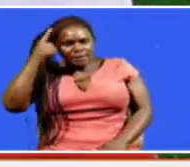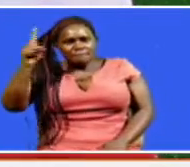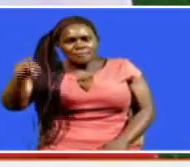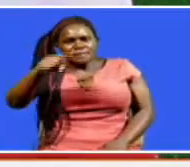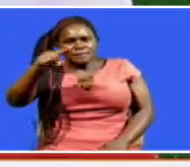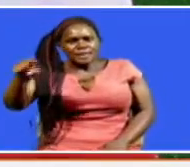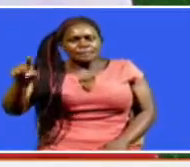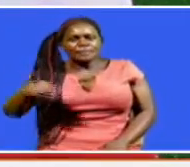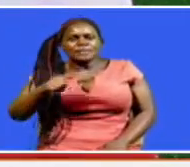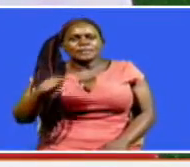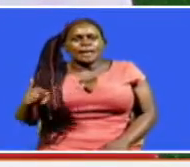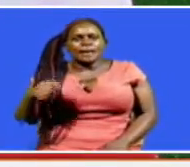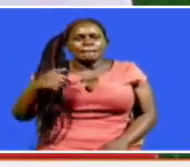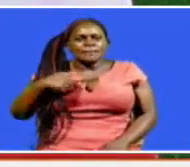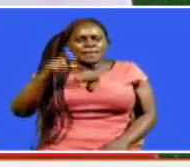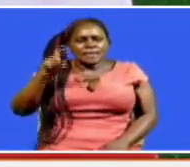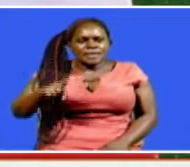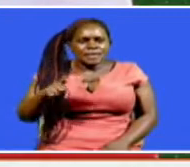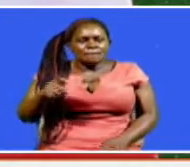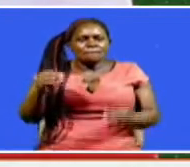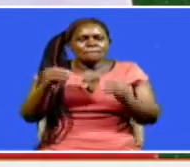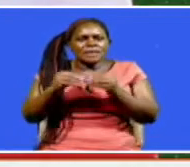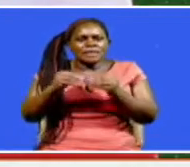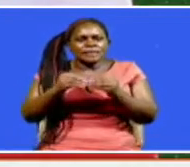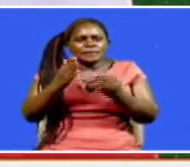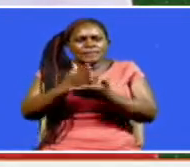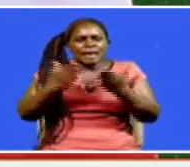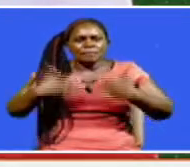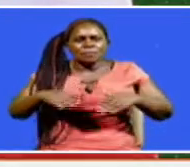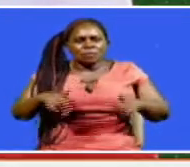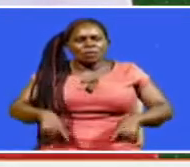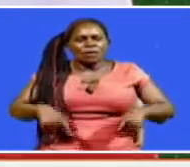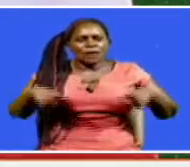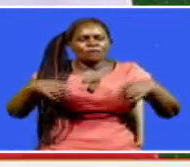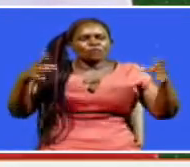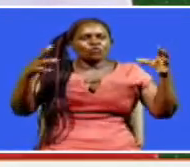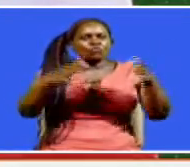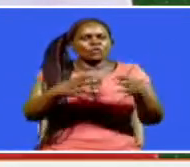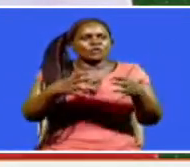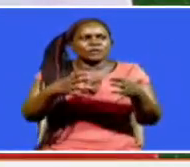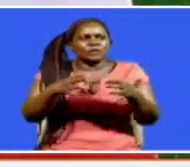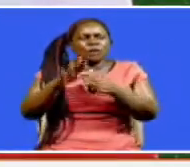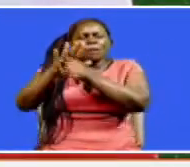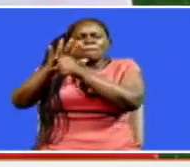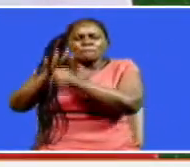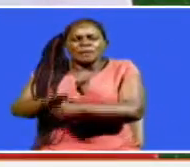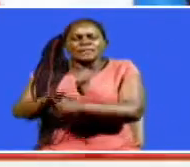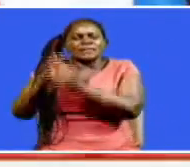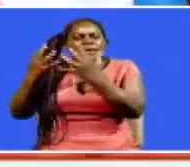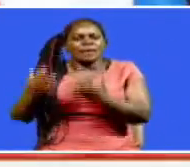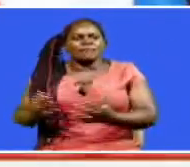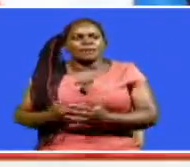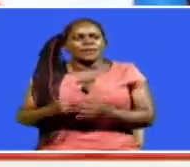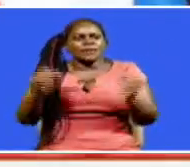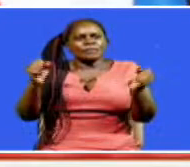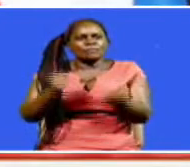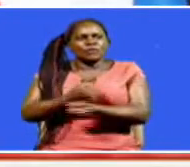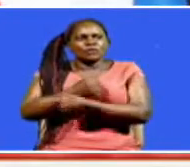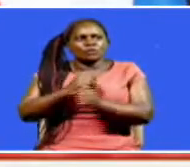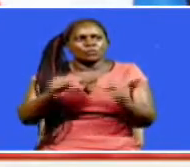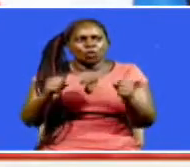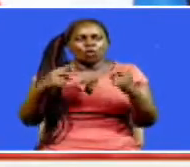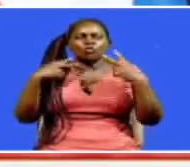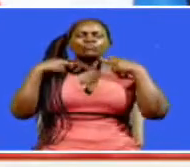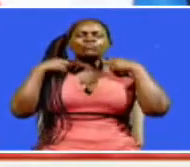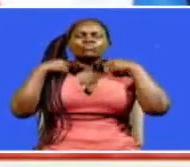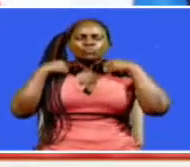wrongs, and that I meet some of those whose lives and communities were so grievously affected. We cannot live as